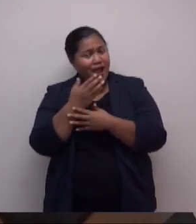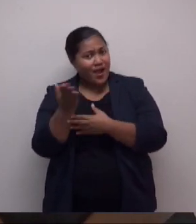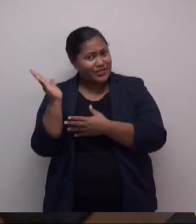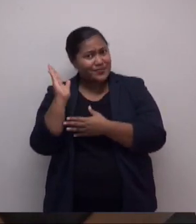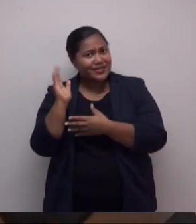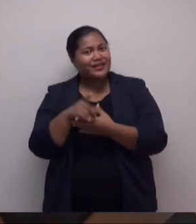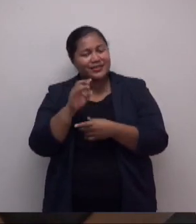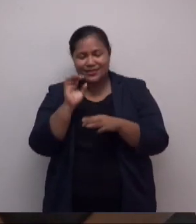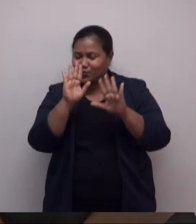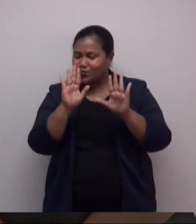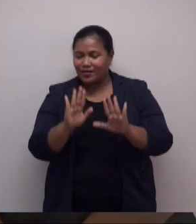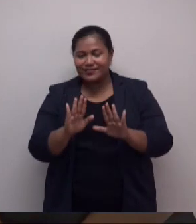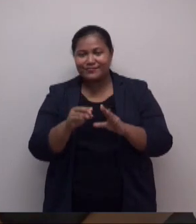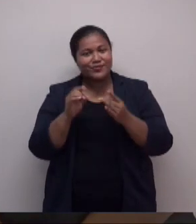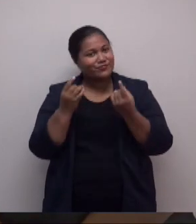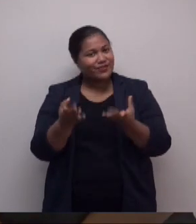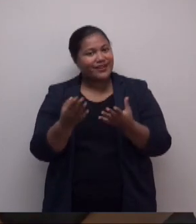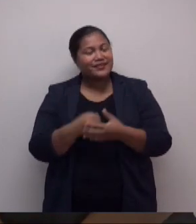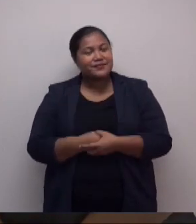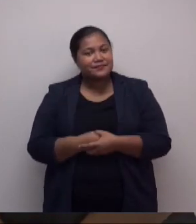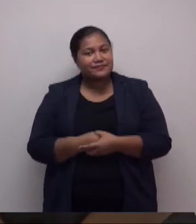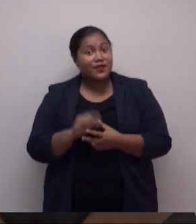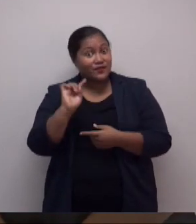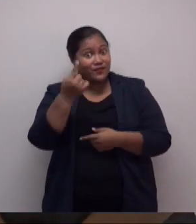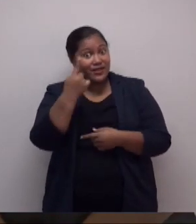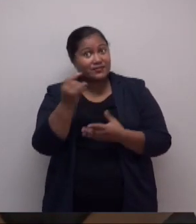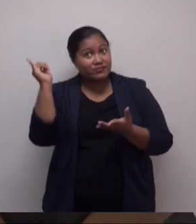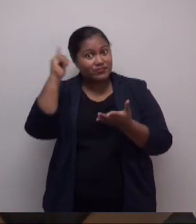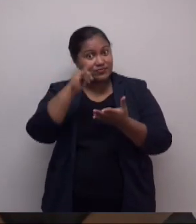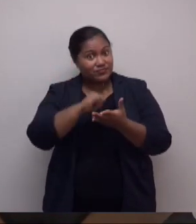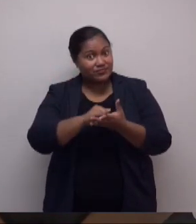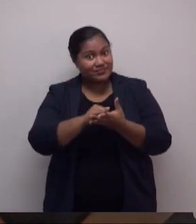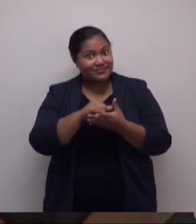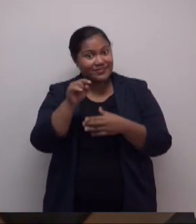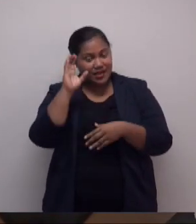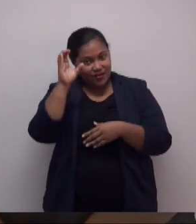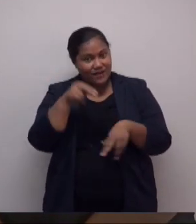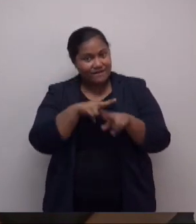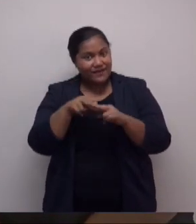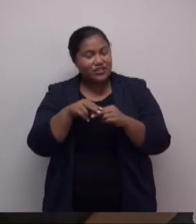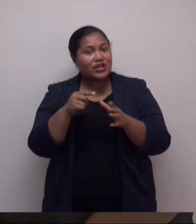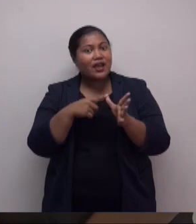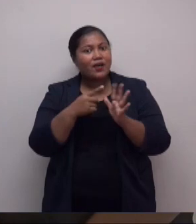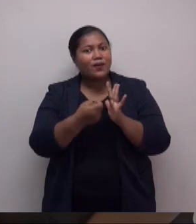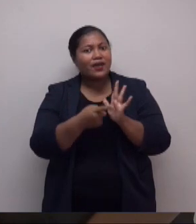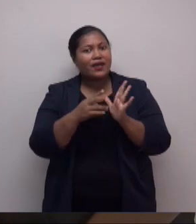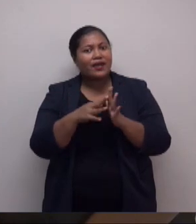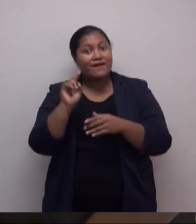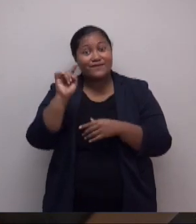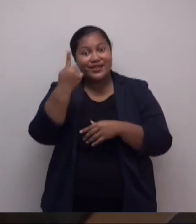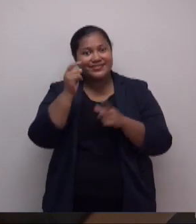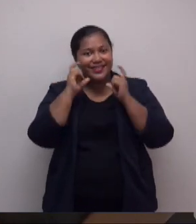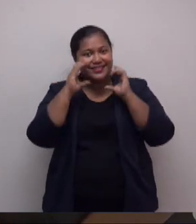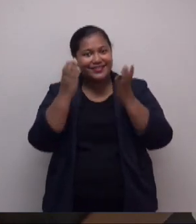you all remember. Our first scheduled tourism flight to the country on Fiji Airways will be on 1st December.